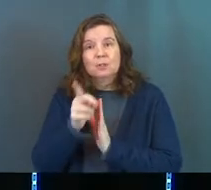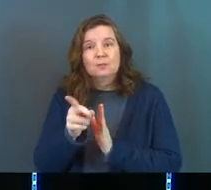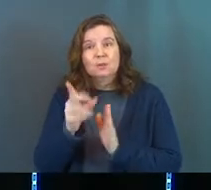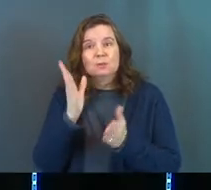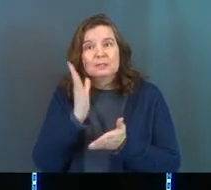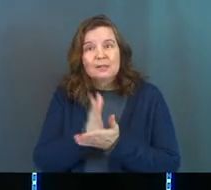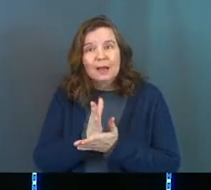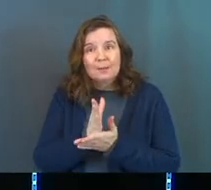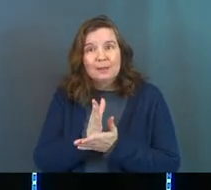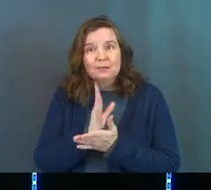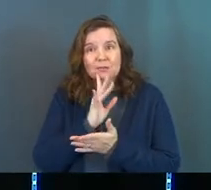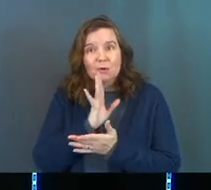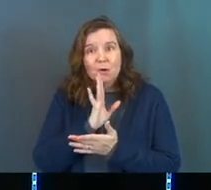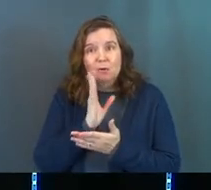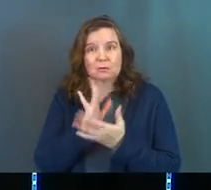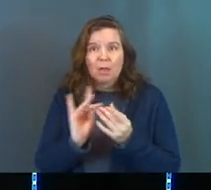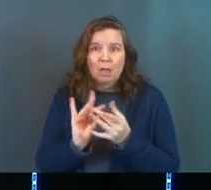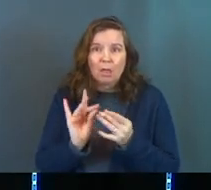of listening.